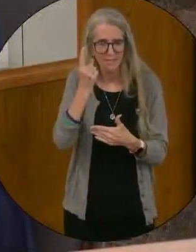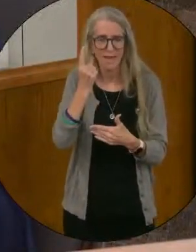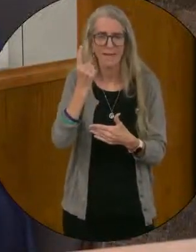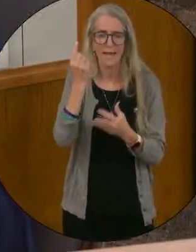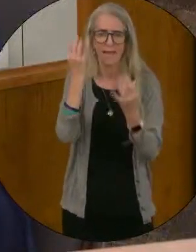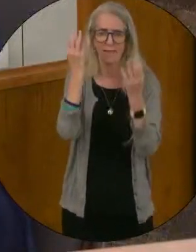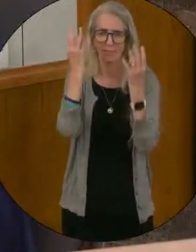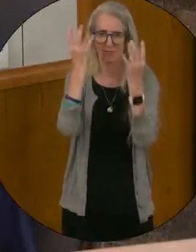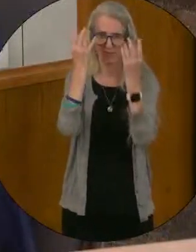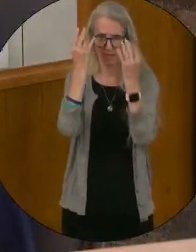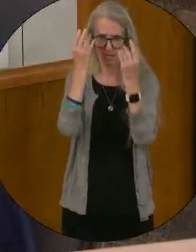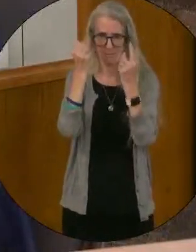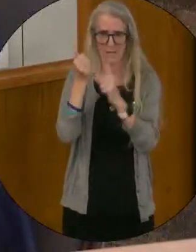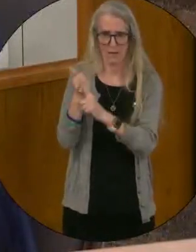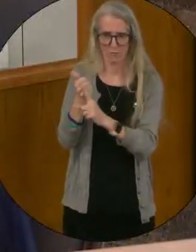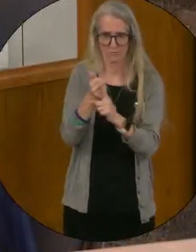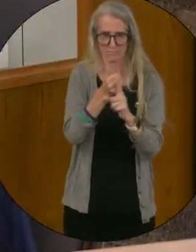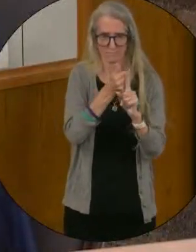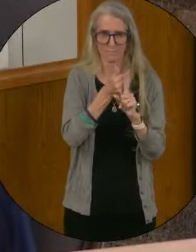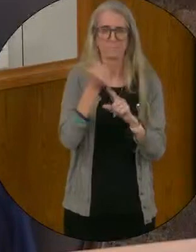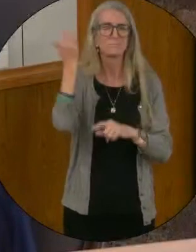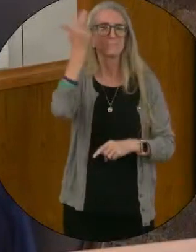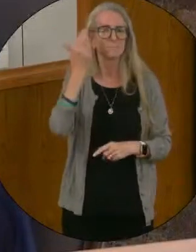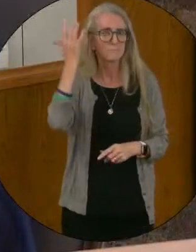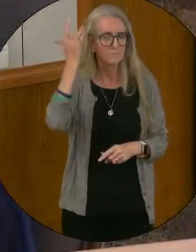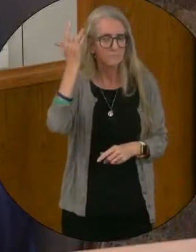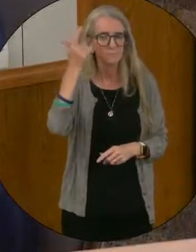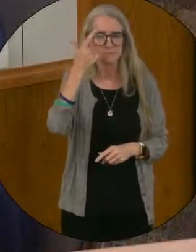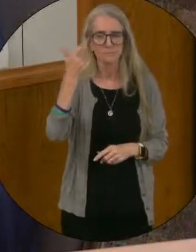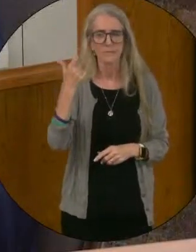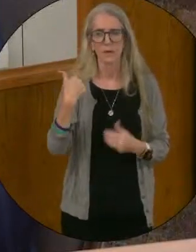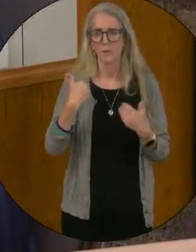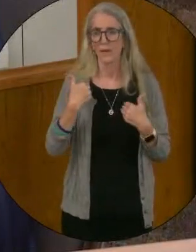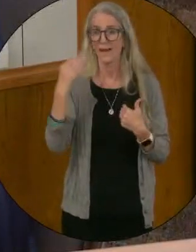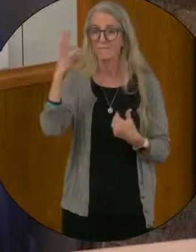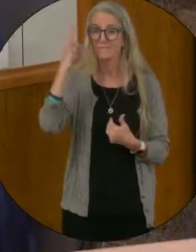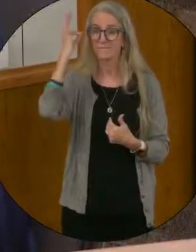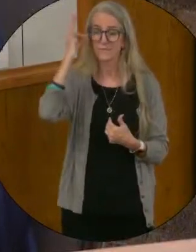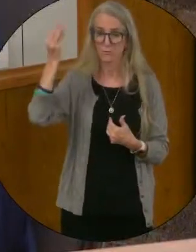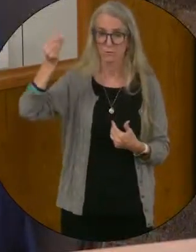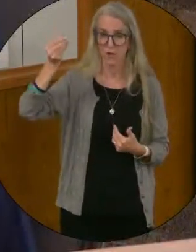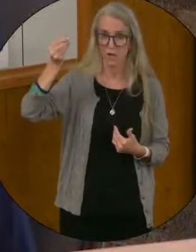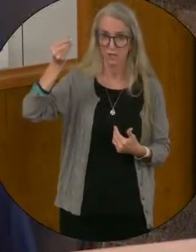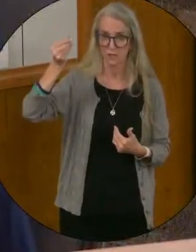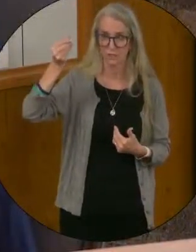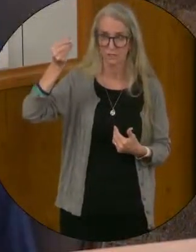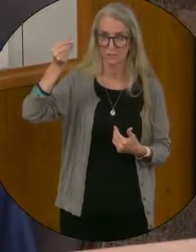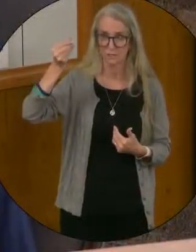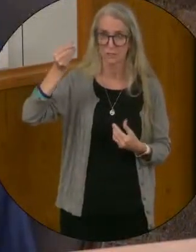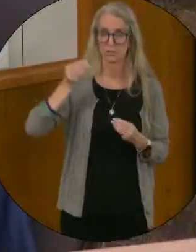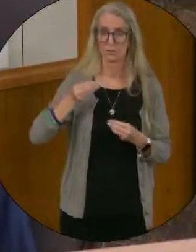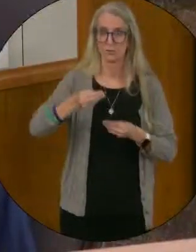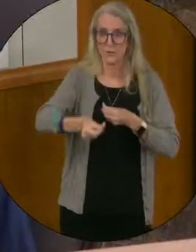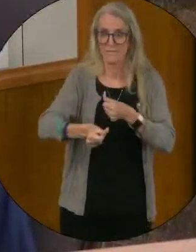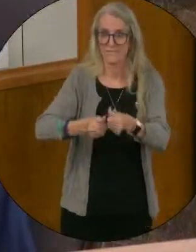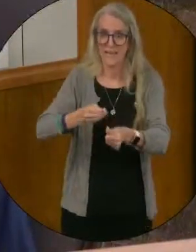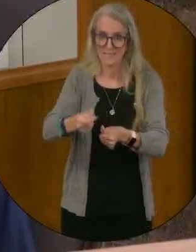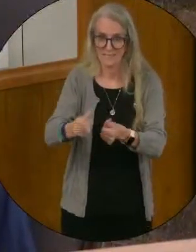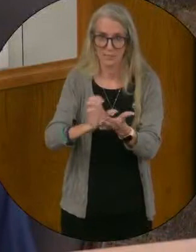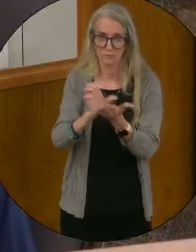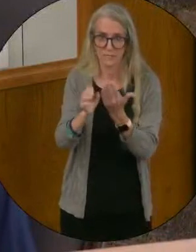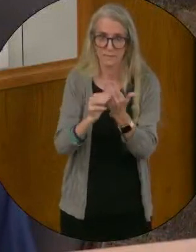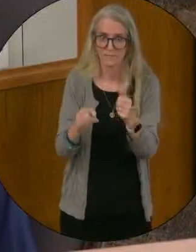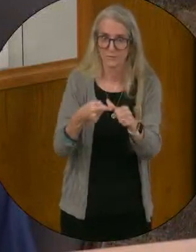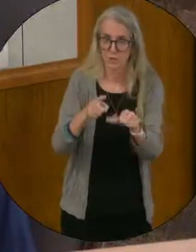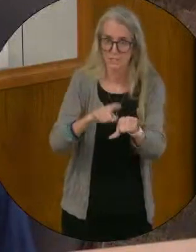think about the reason is because we have federal dollars to invest in curriculum for the